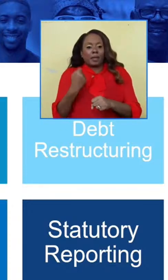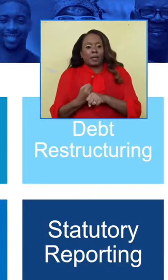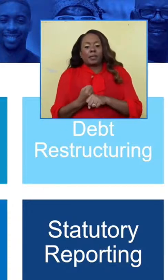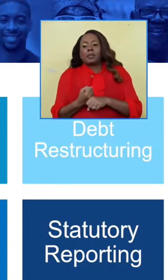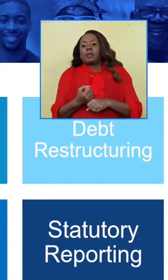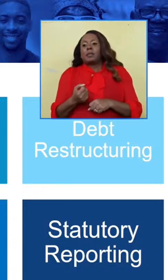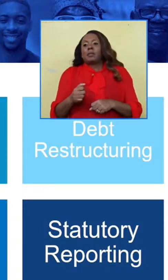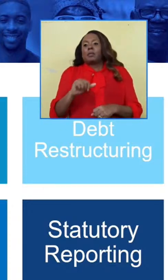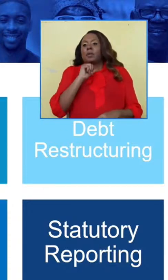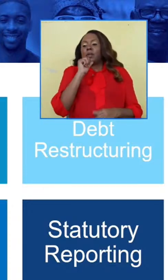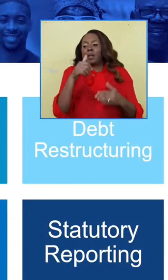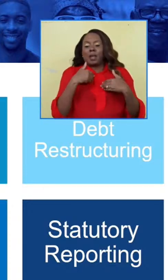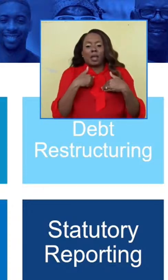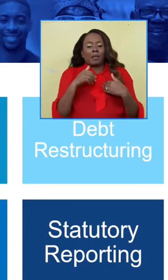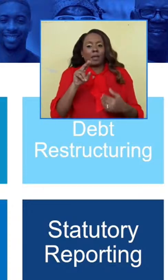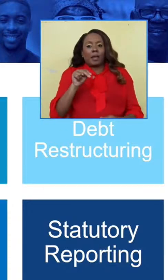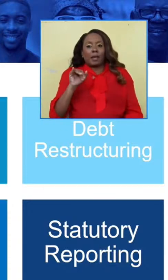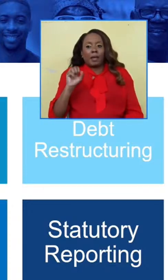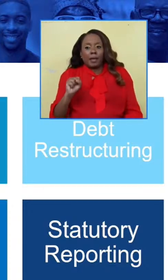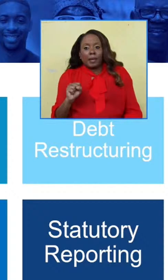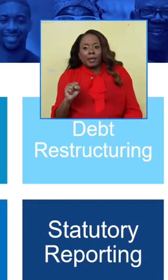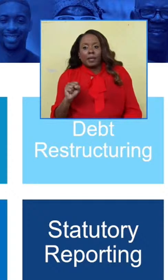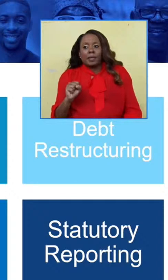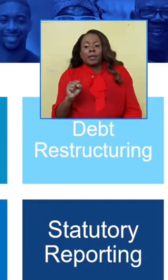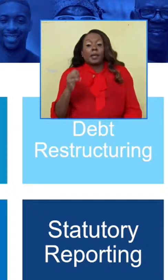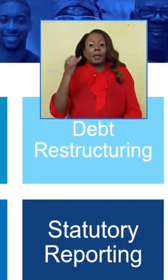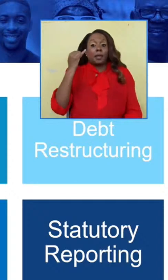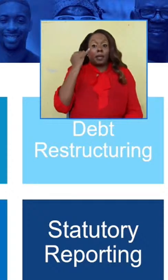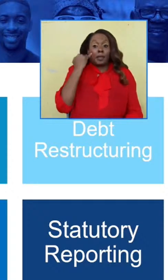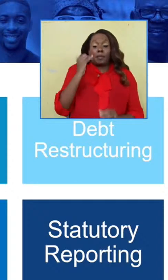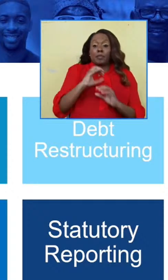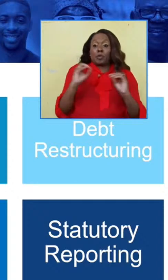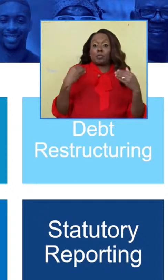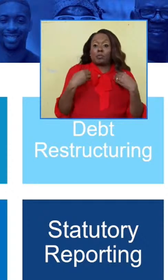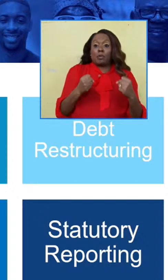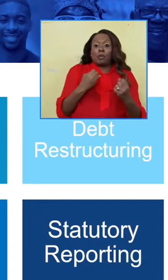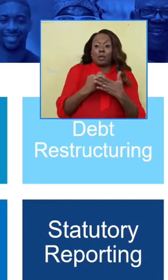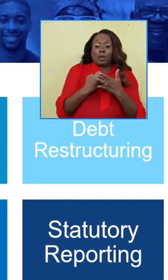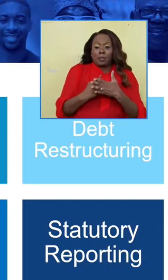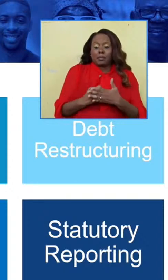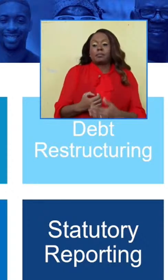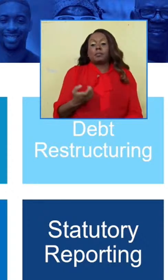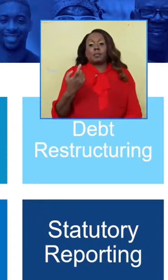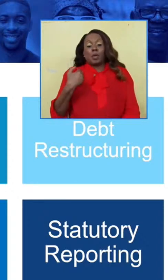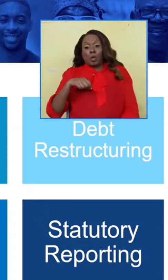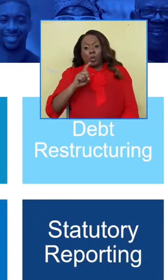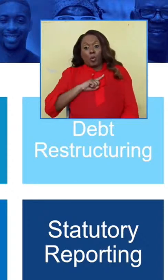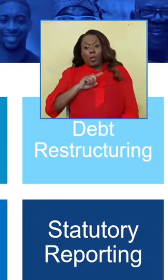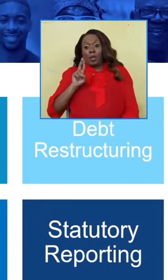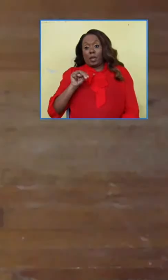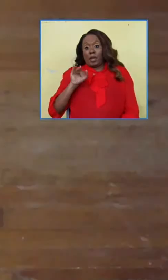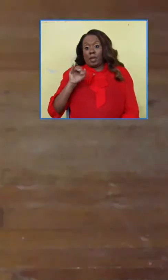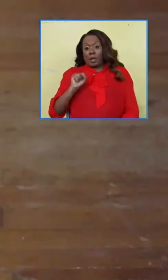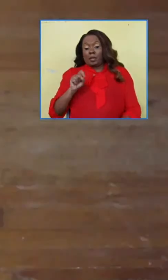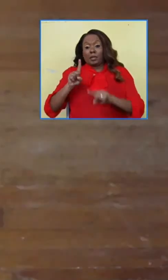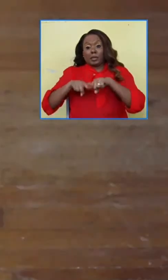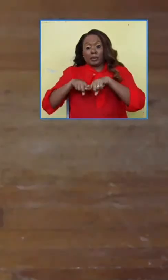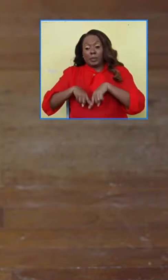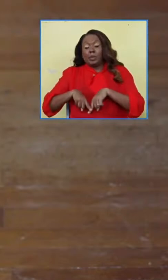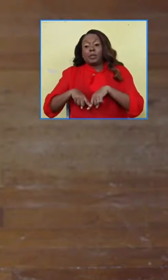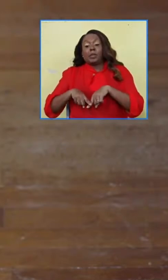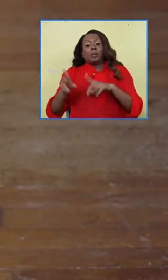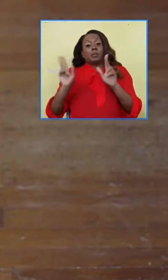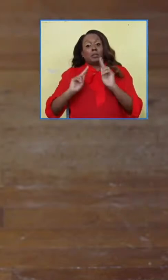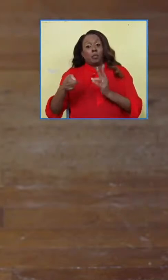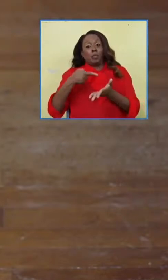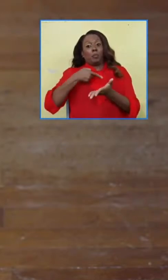not be possible unless there's a strong economy. NIS depends on contributors and also investment income, which are both